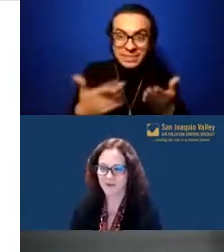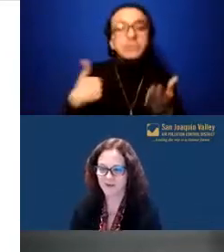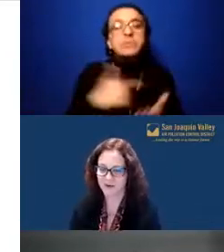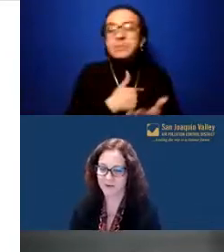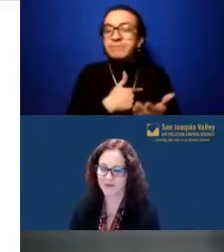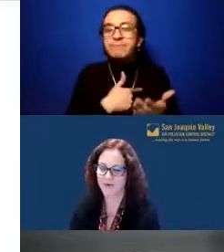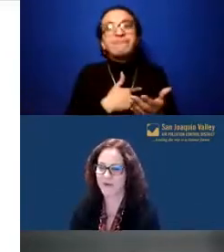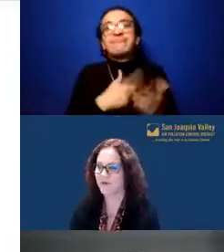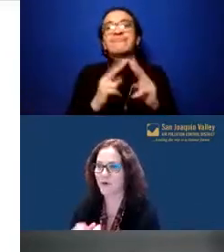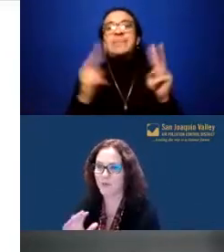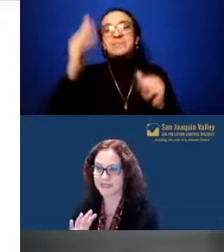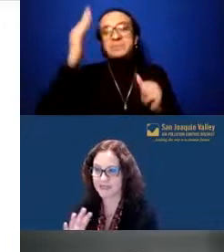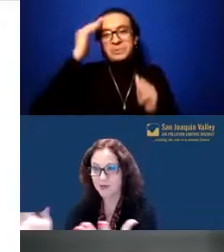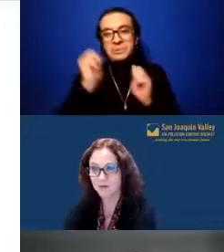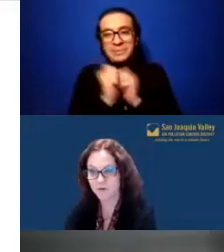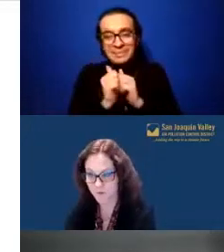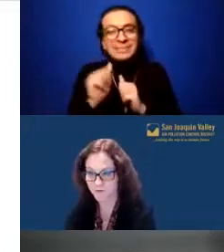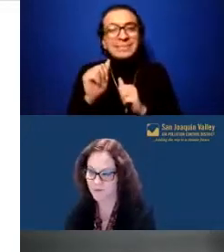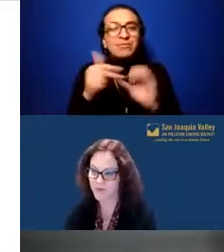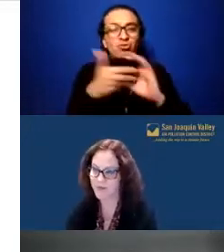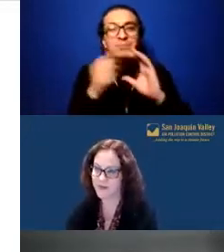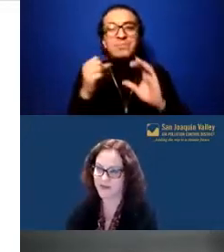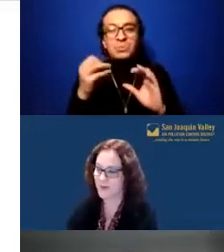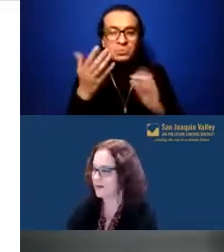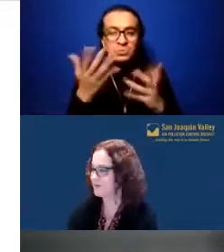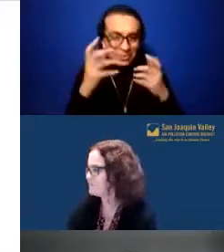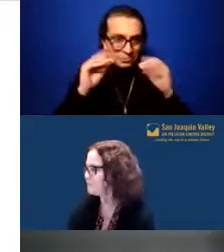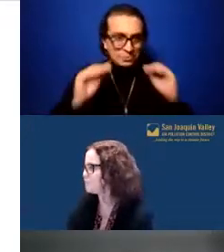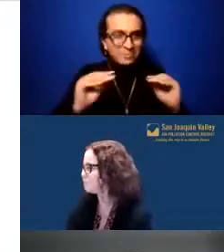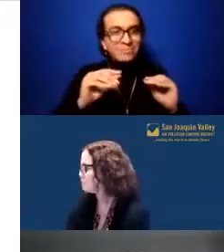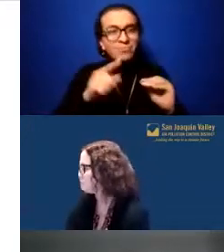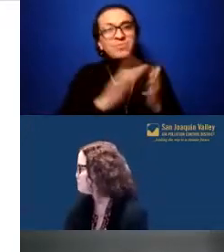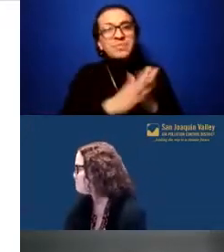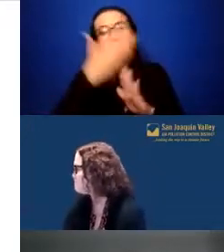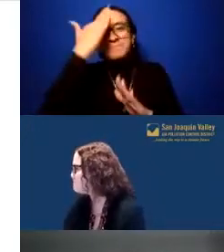far more familiar with Zoom. And so we're hoping to get you far more familiar with it as well.